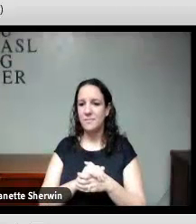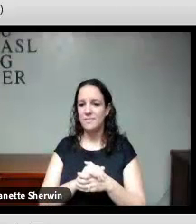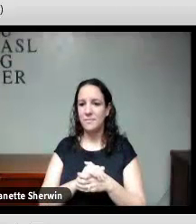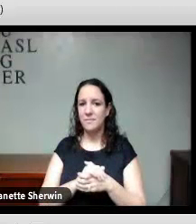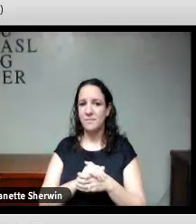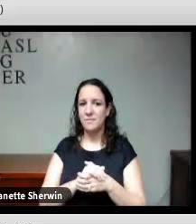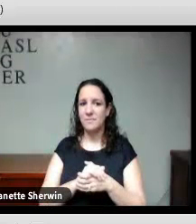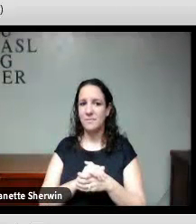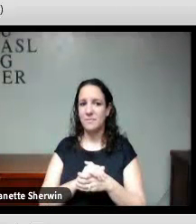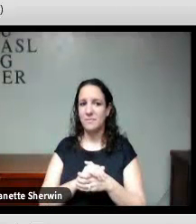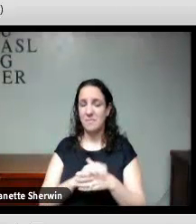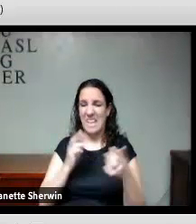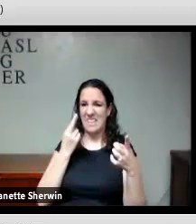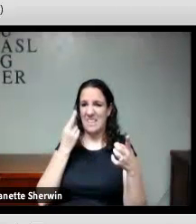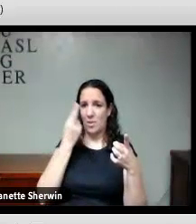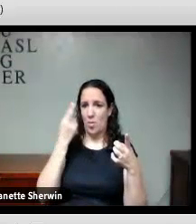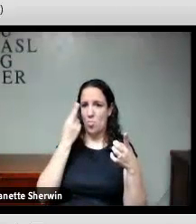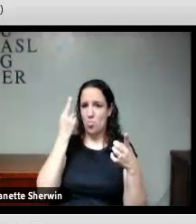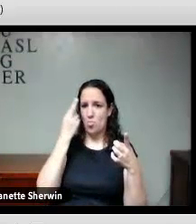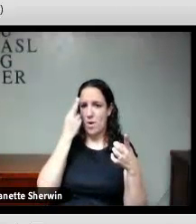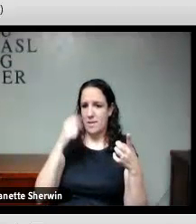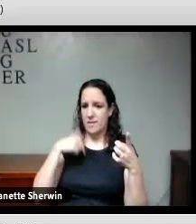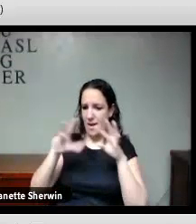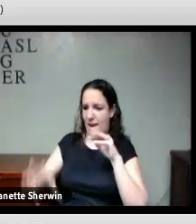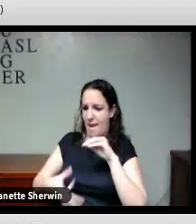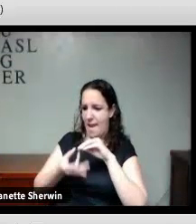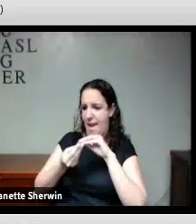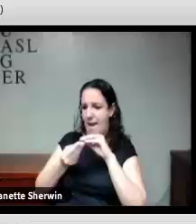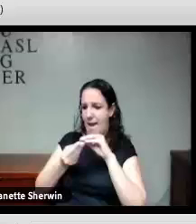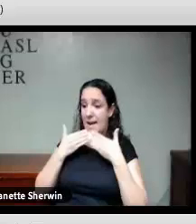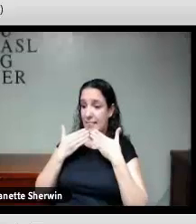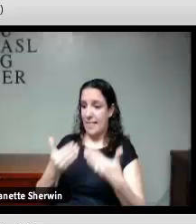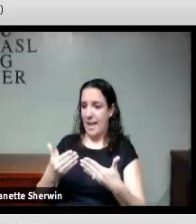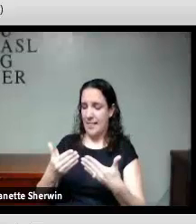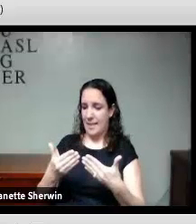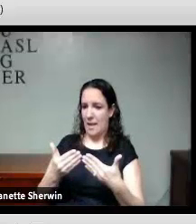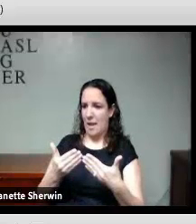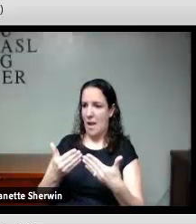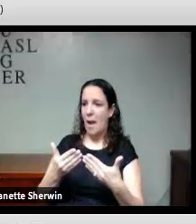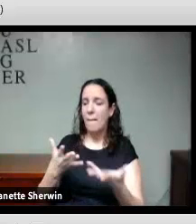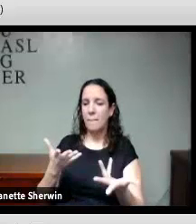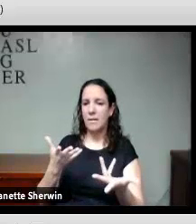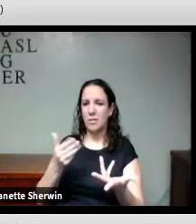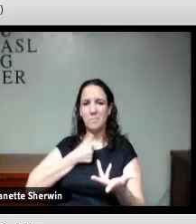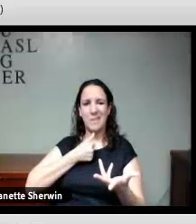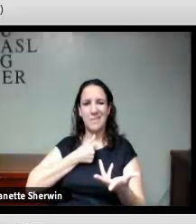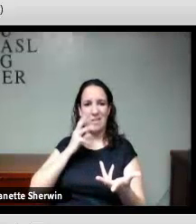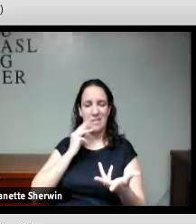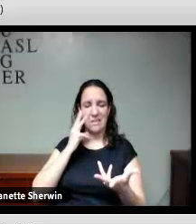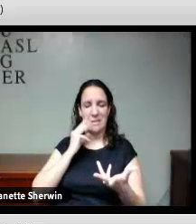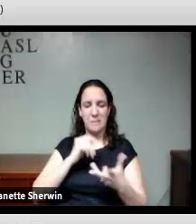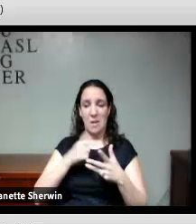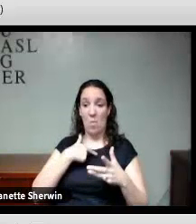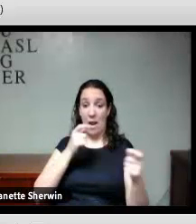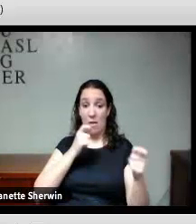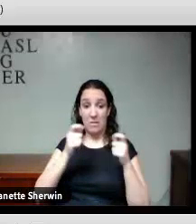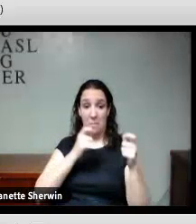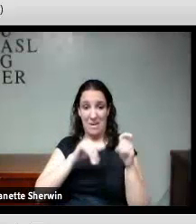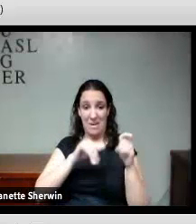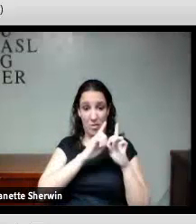particular word into our series was an instance that I had happen when I was the manager of that